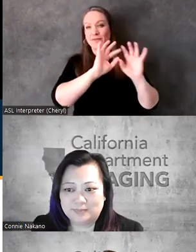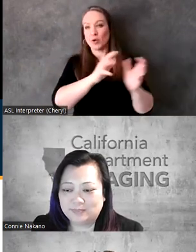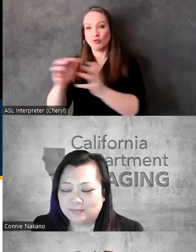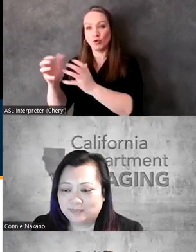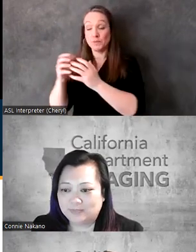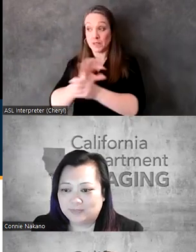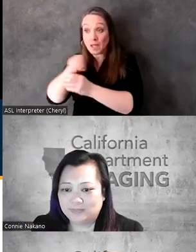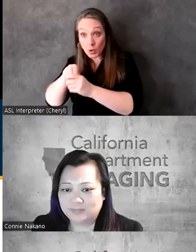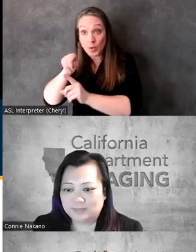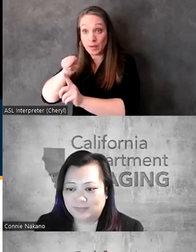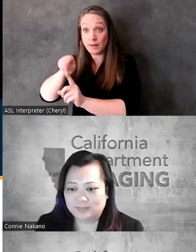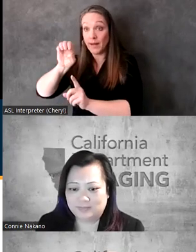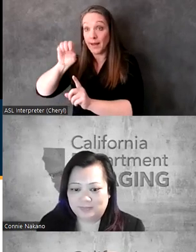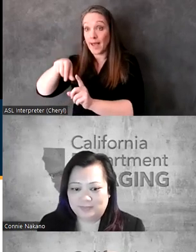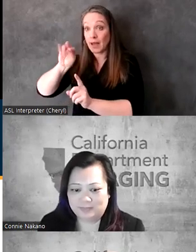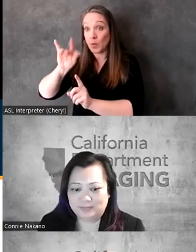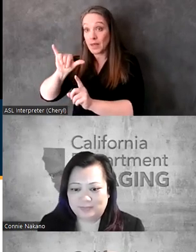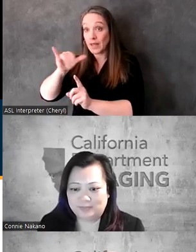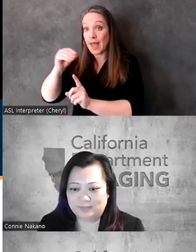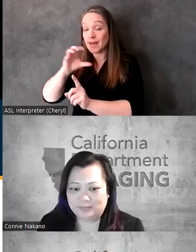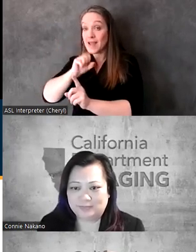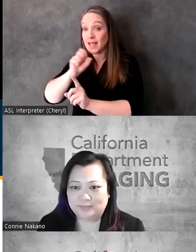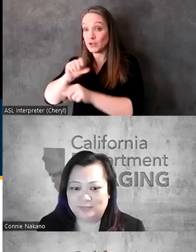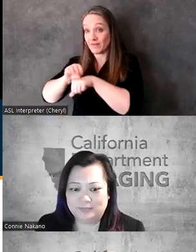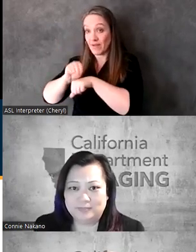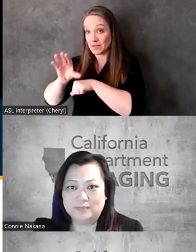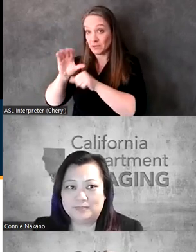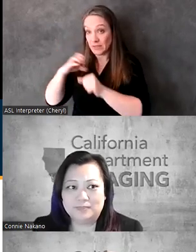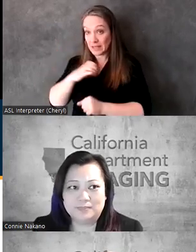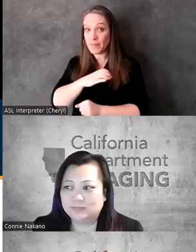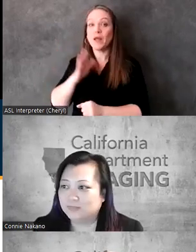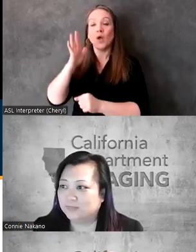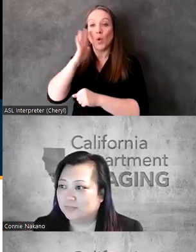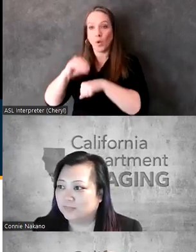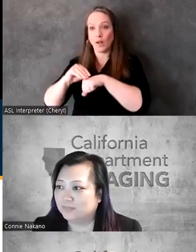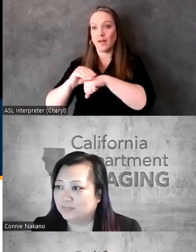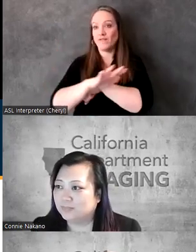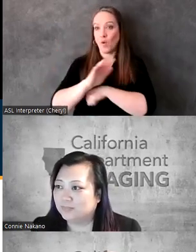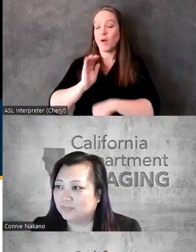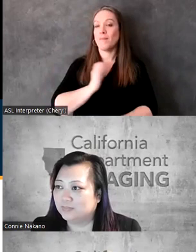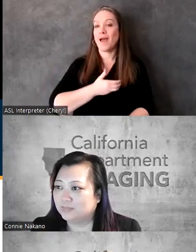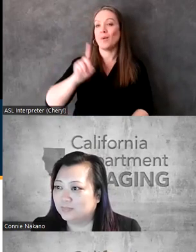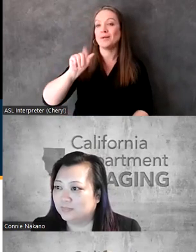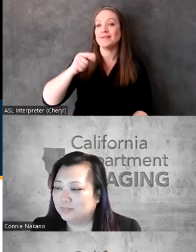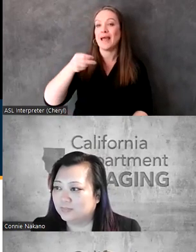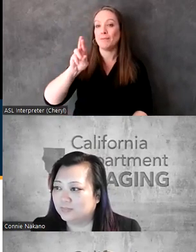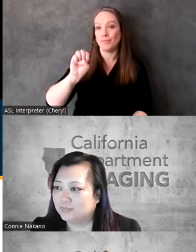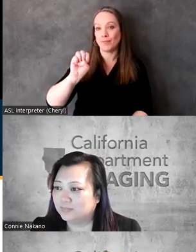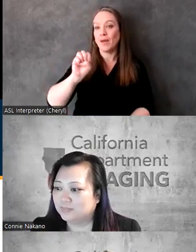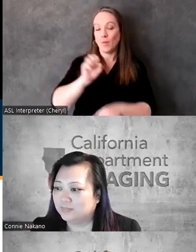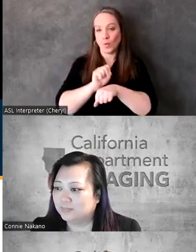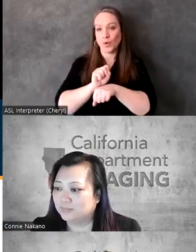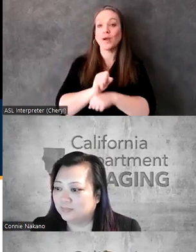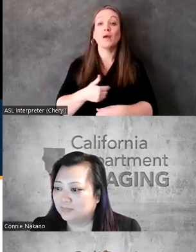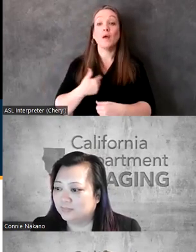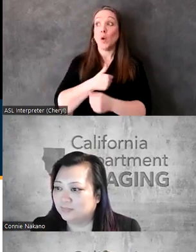and Aging Advisory Committee, will be critical in informing DAPRI's work. So when we are able to bring on our Chief Equity